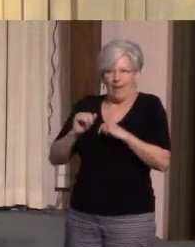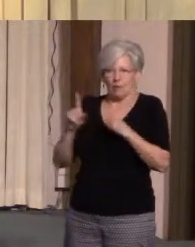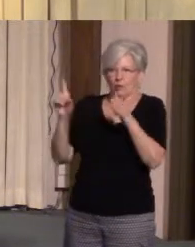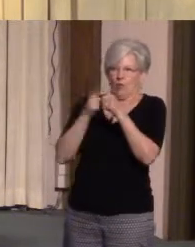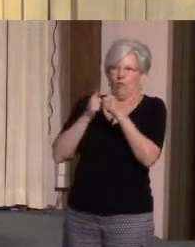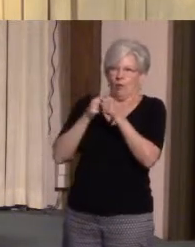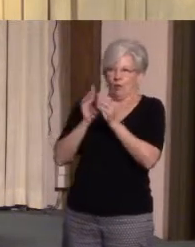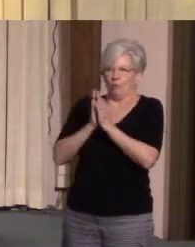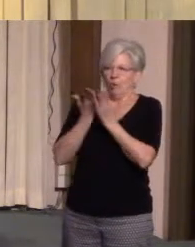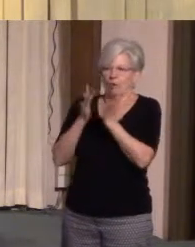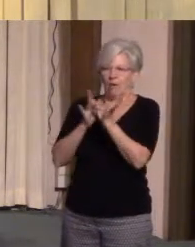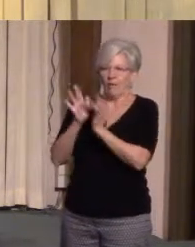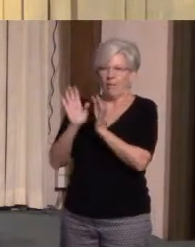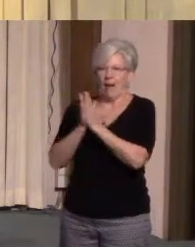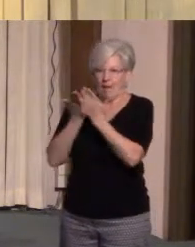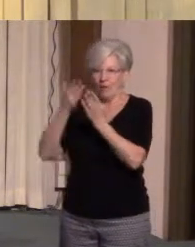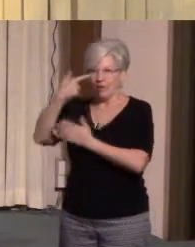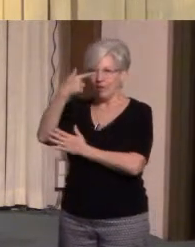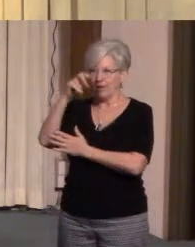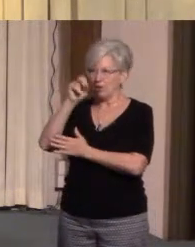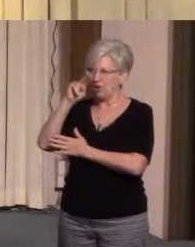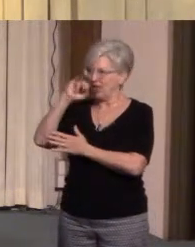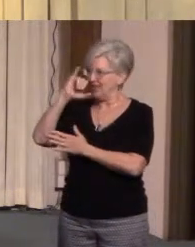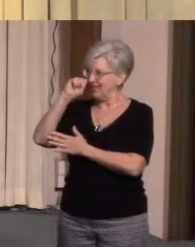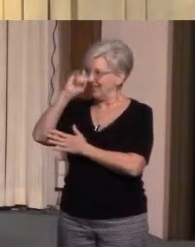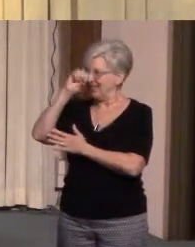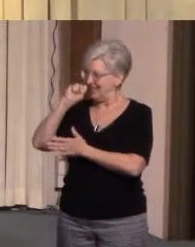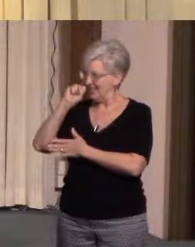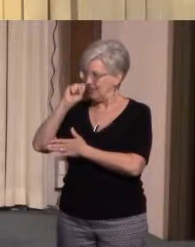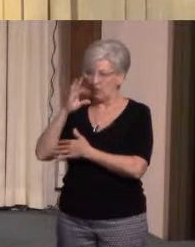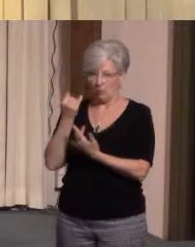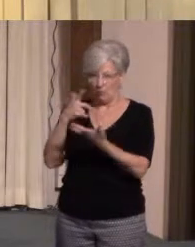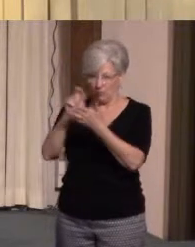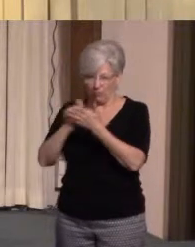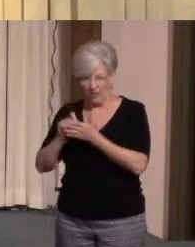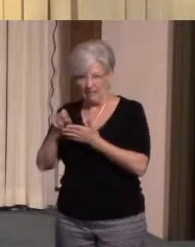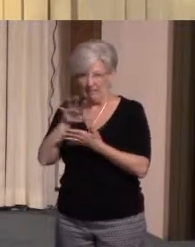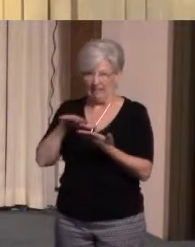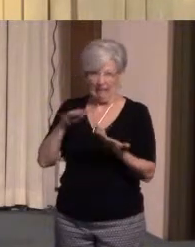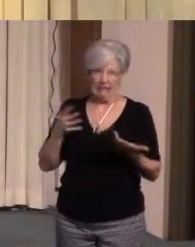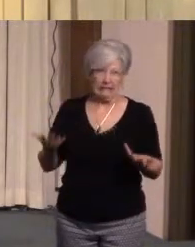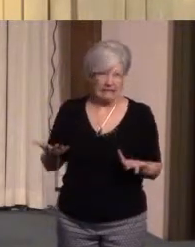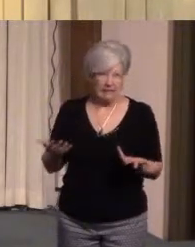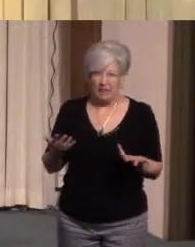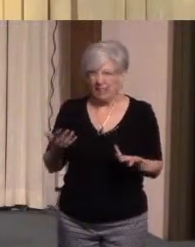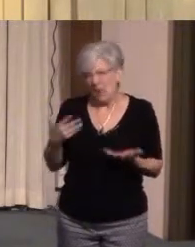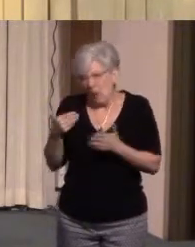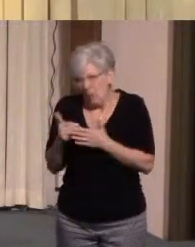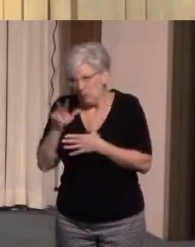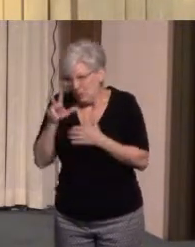back to Genesis, right, the very first book in the Bible, which was written, we think, sometime around